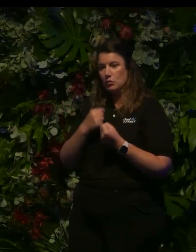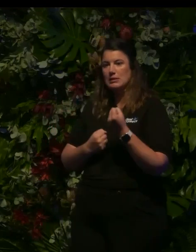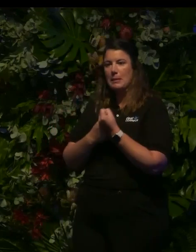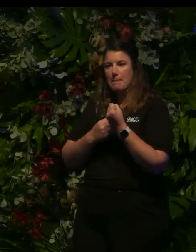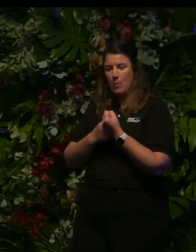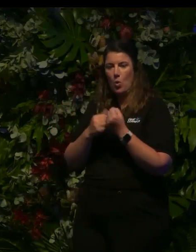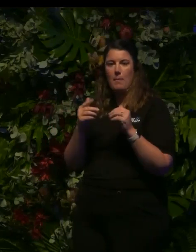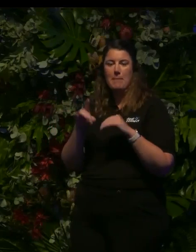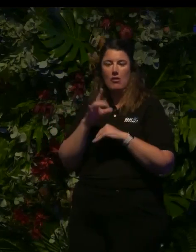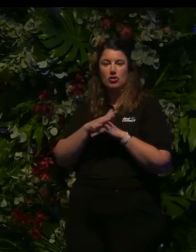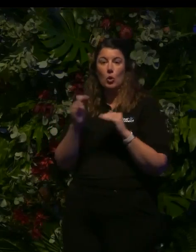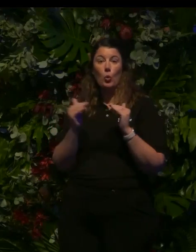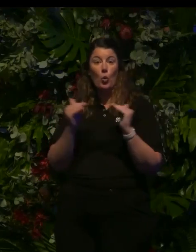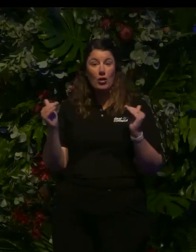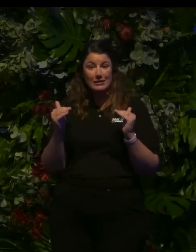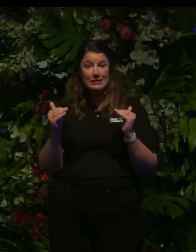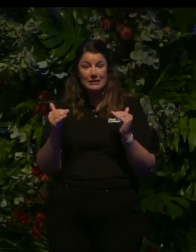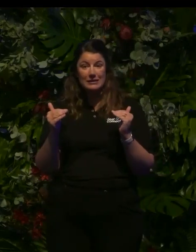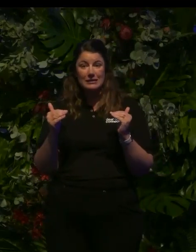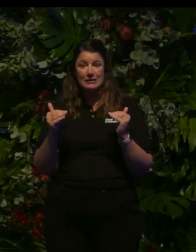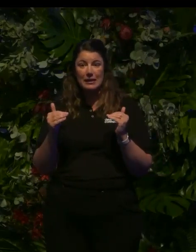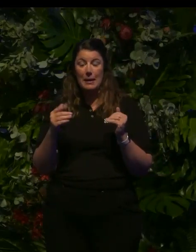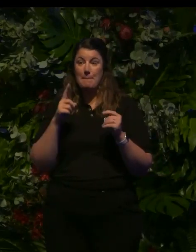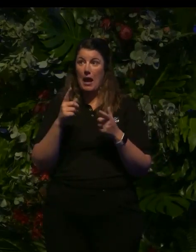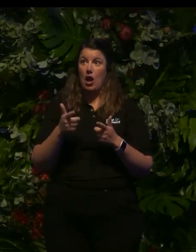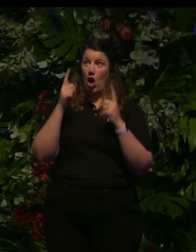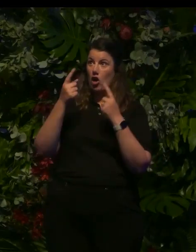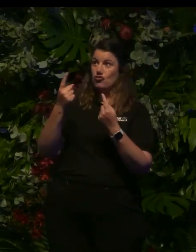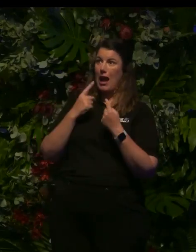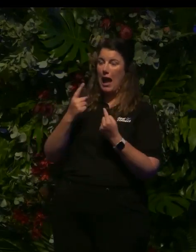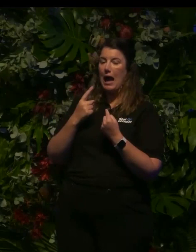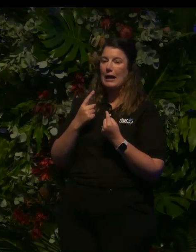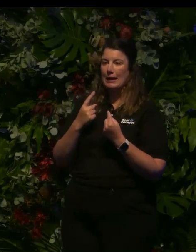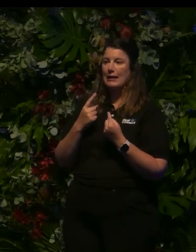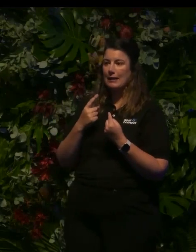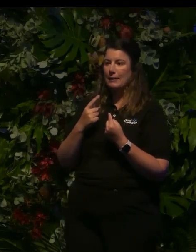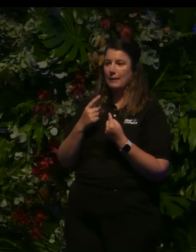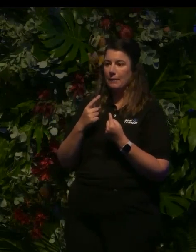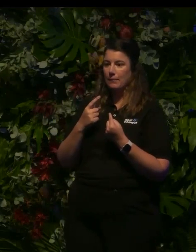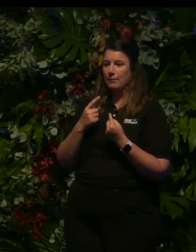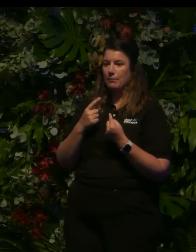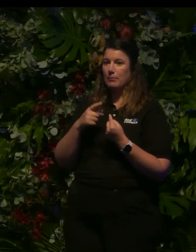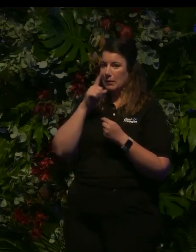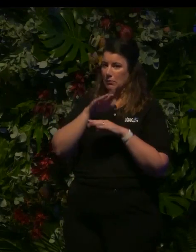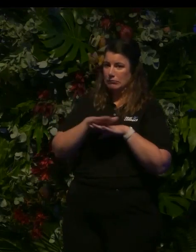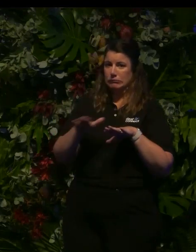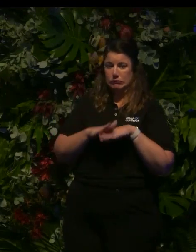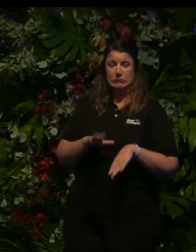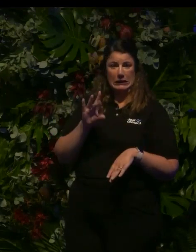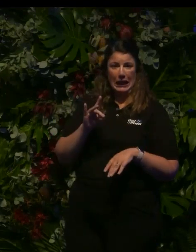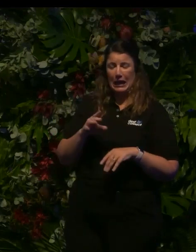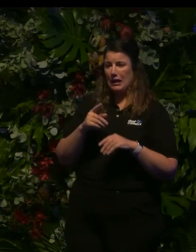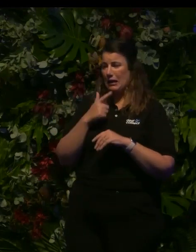marriage equality. But we under the hierarchy that a lot of own guys who are homophobic are in the